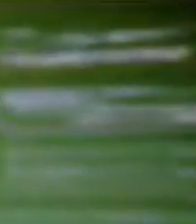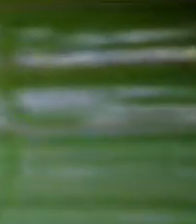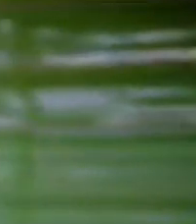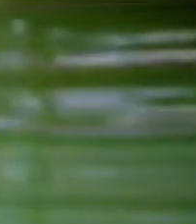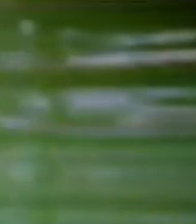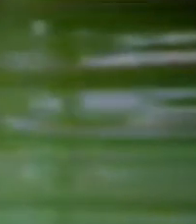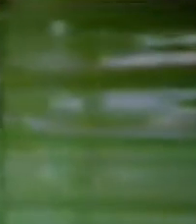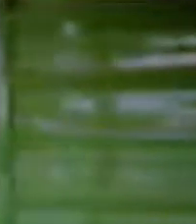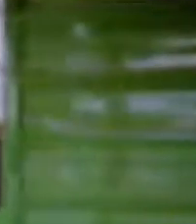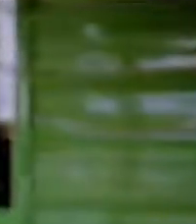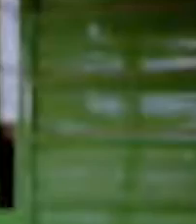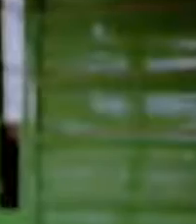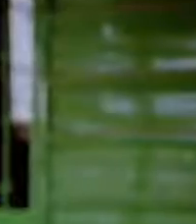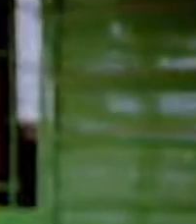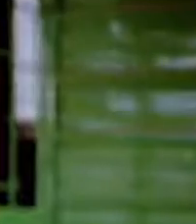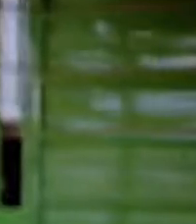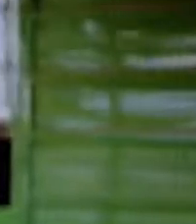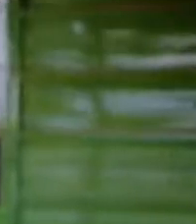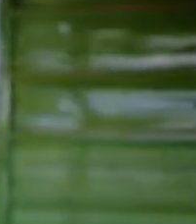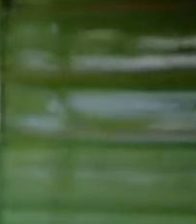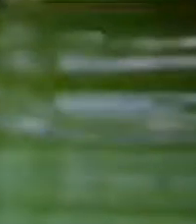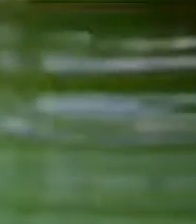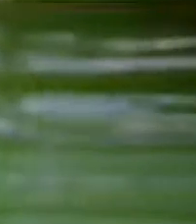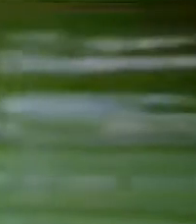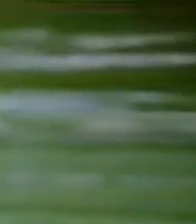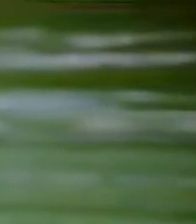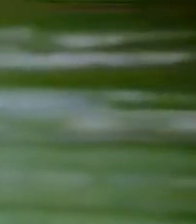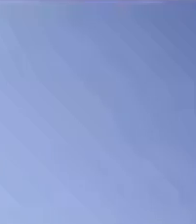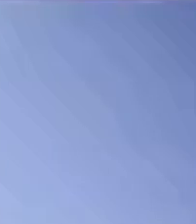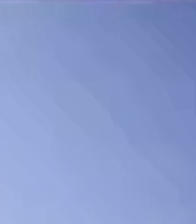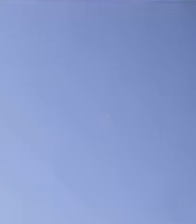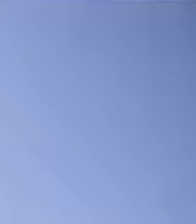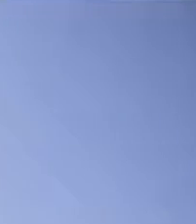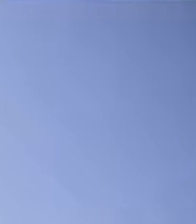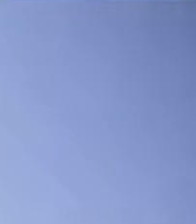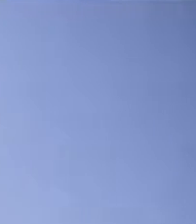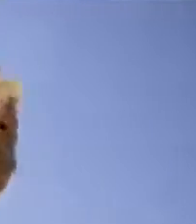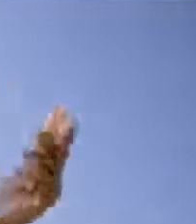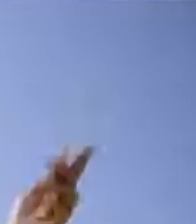Sakalio dem sakaneka hwe okunela ngokwanya ndapateka